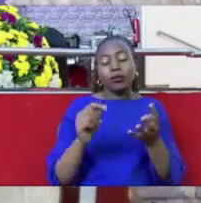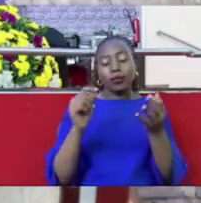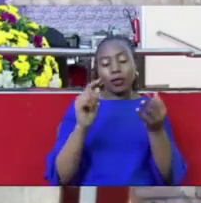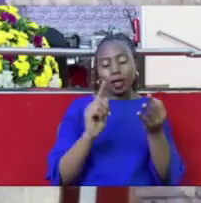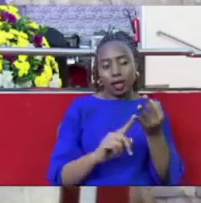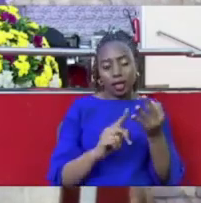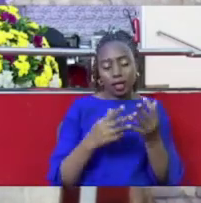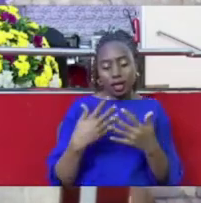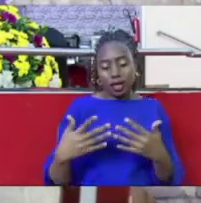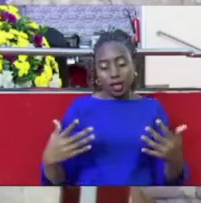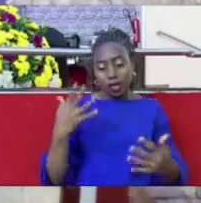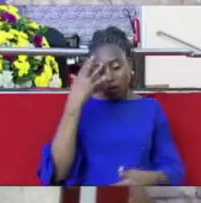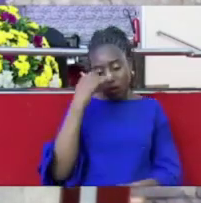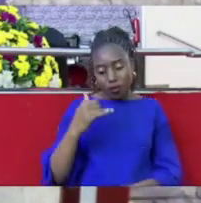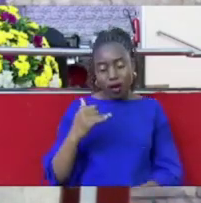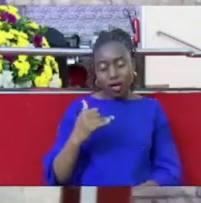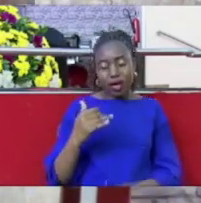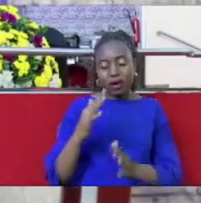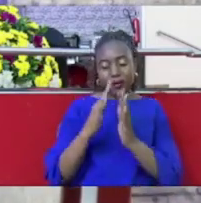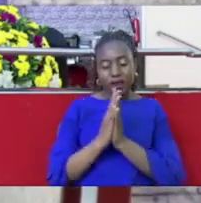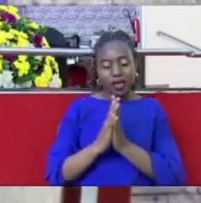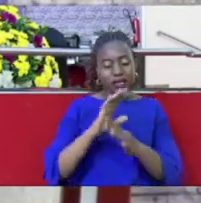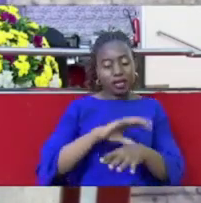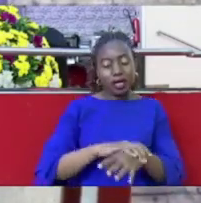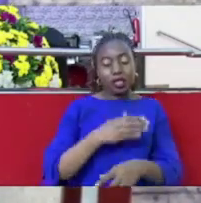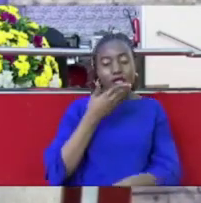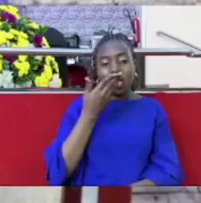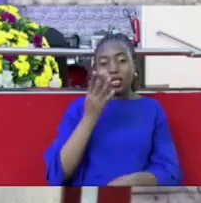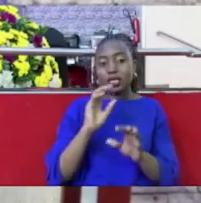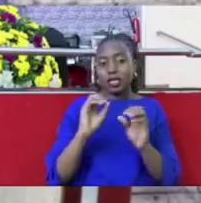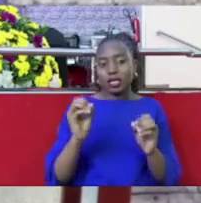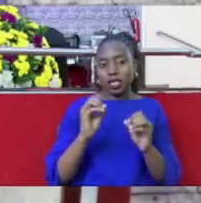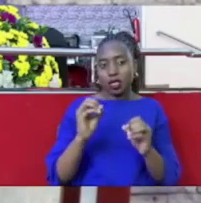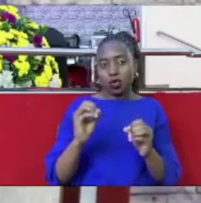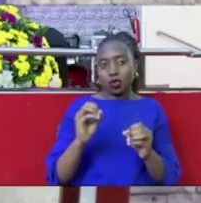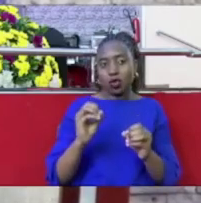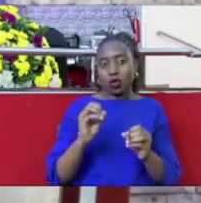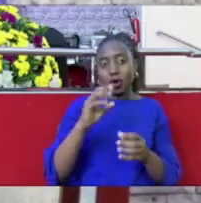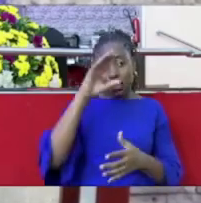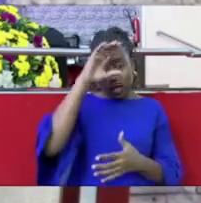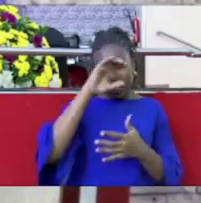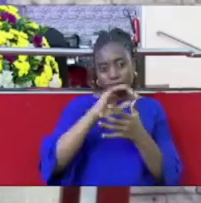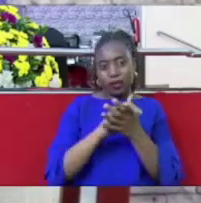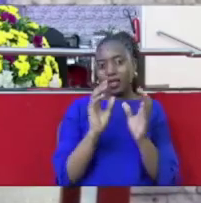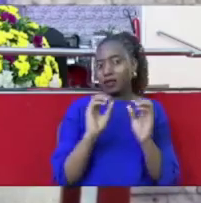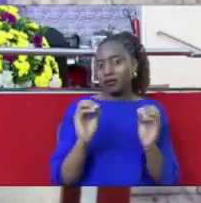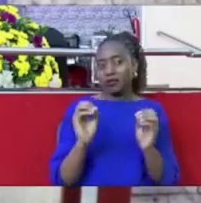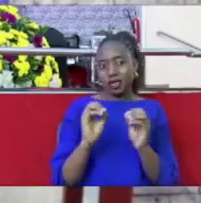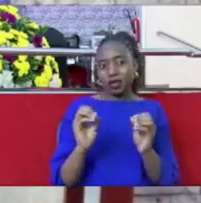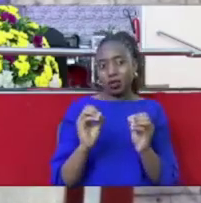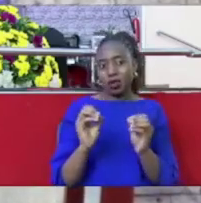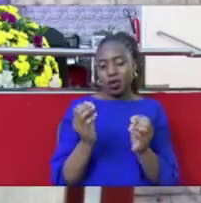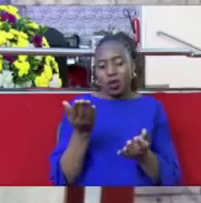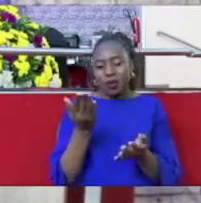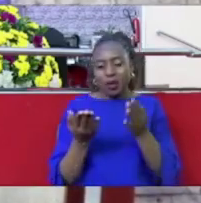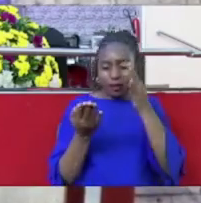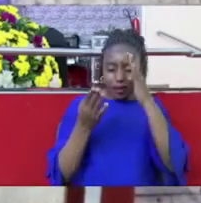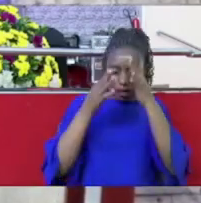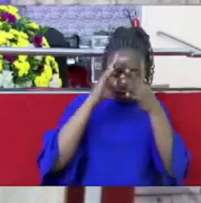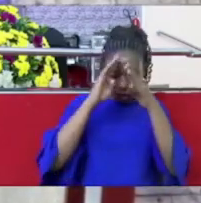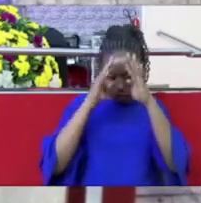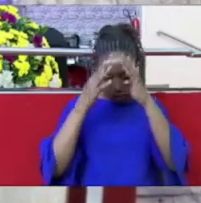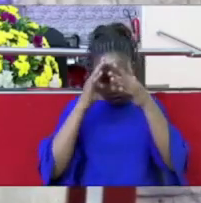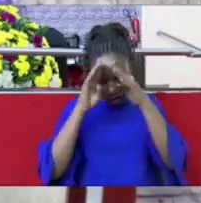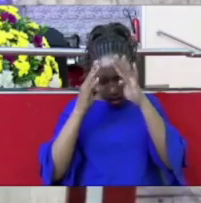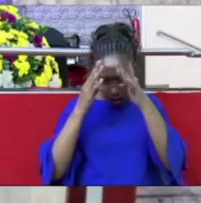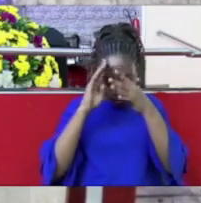not receive an answer. Sababu nyingine ya tatu ambayo maombi huwa yakidhibi. Is unbelief. Ni kukosa kuamini. And doubt. Na kuwa na wasiwasi.